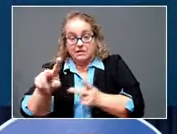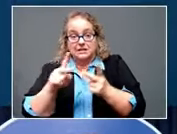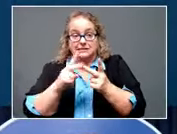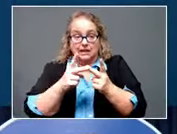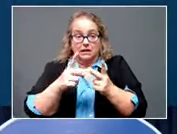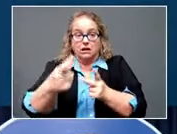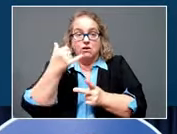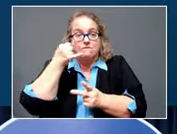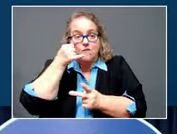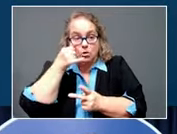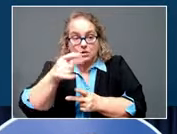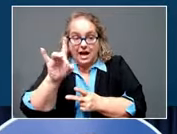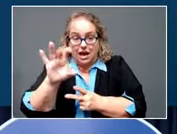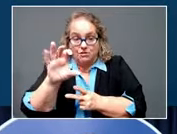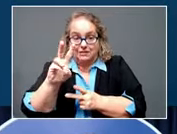800-621-FEMA. That's